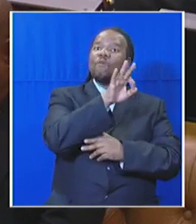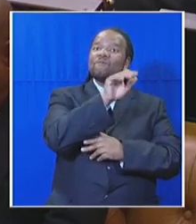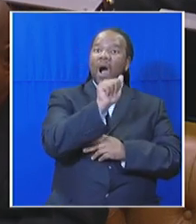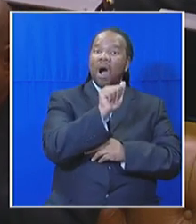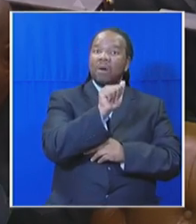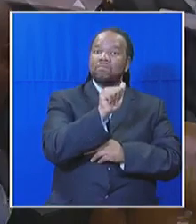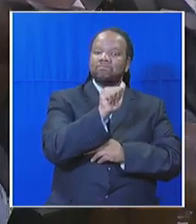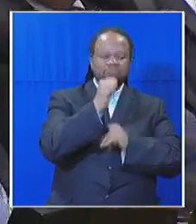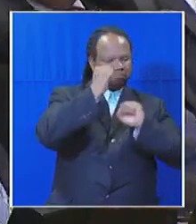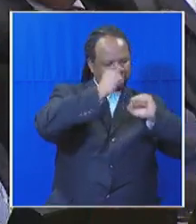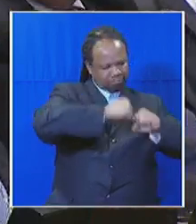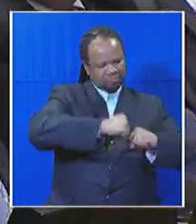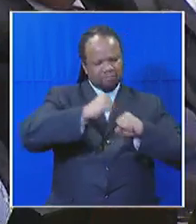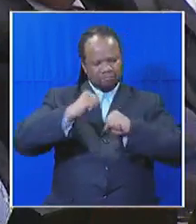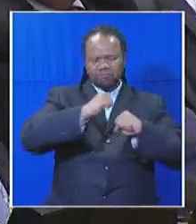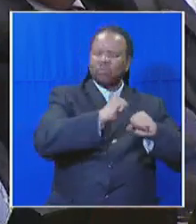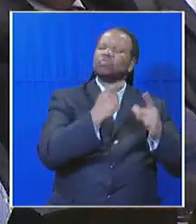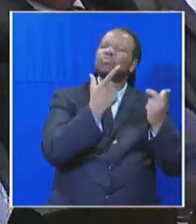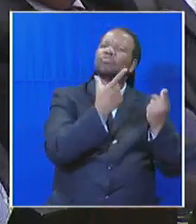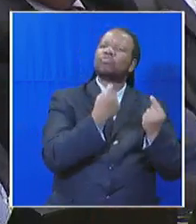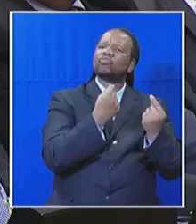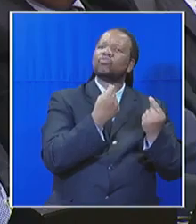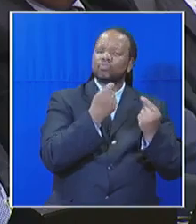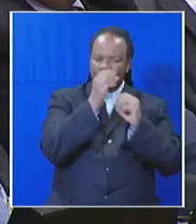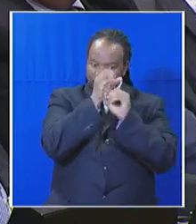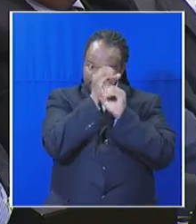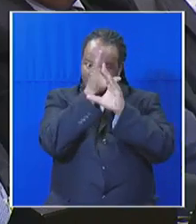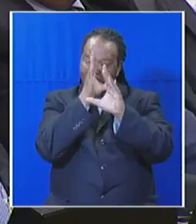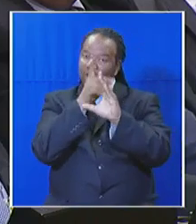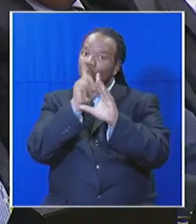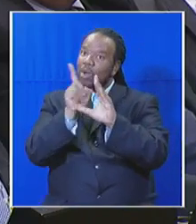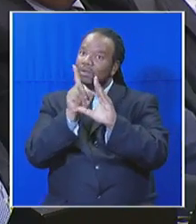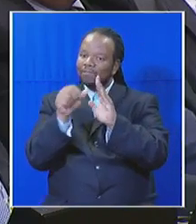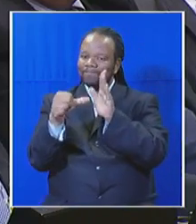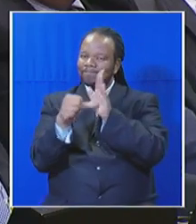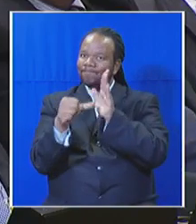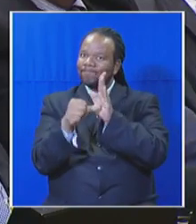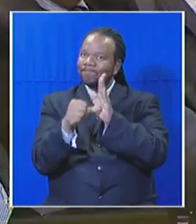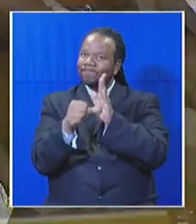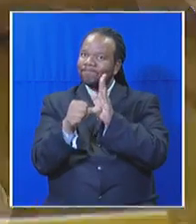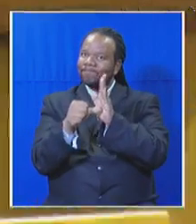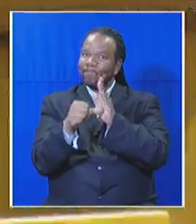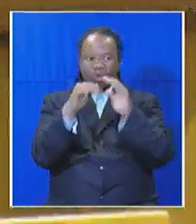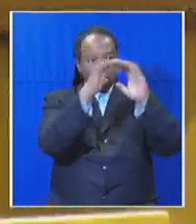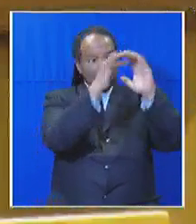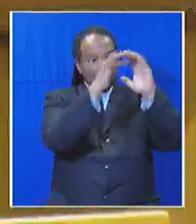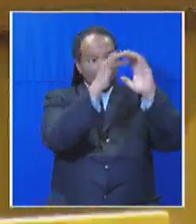declaration focuses on important themes such as global politics,